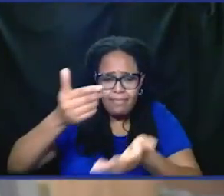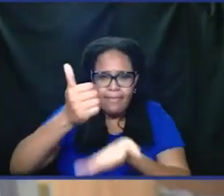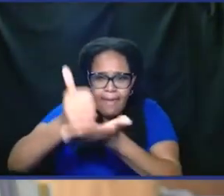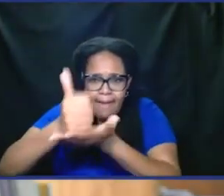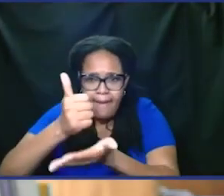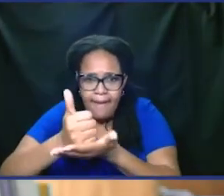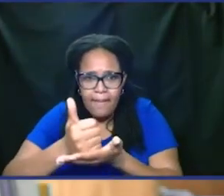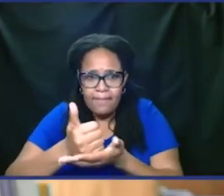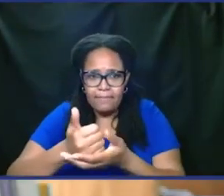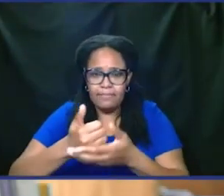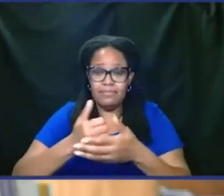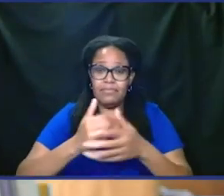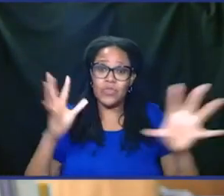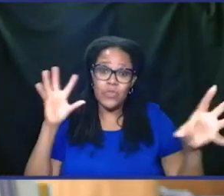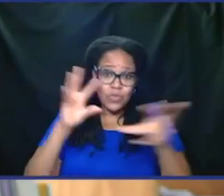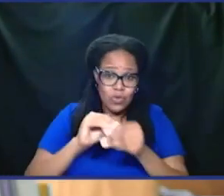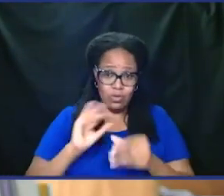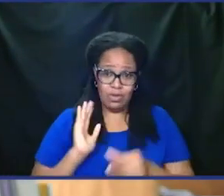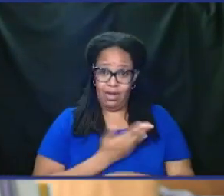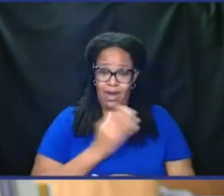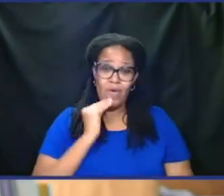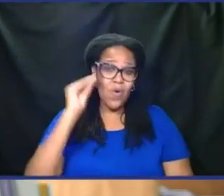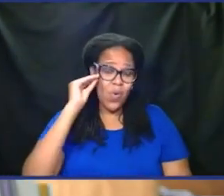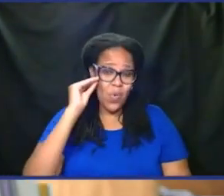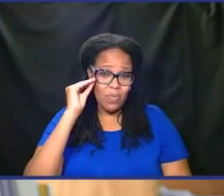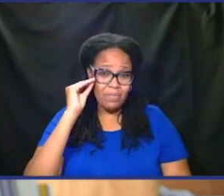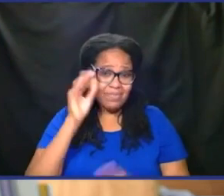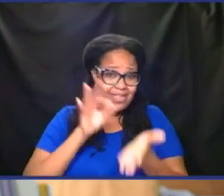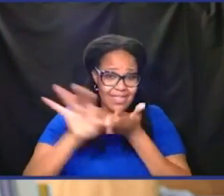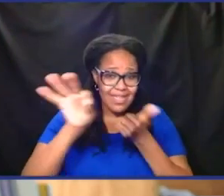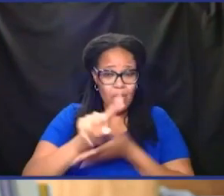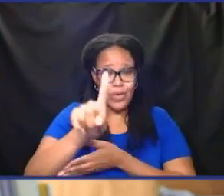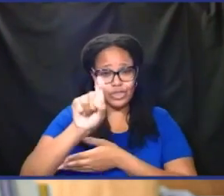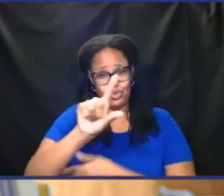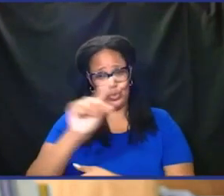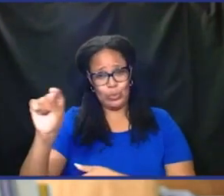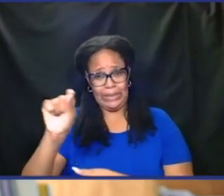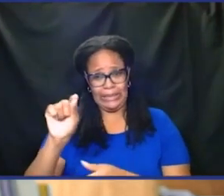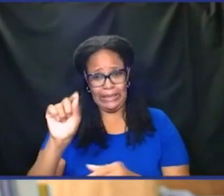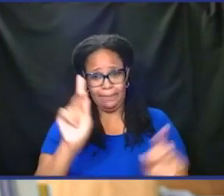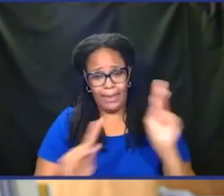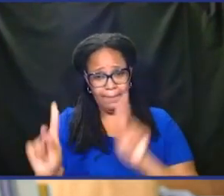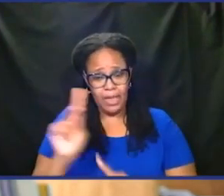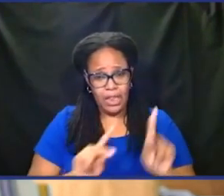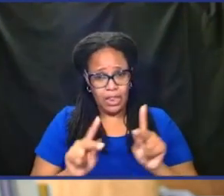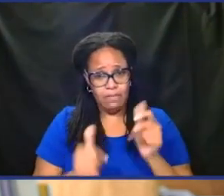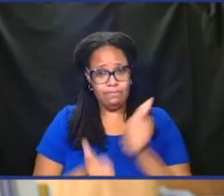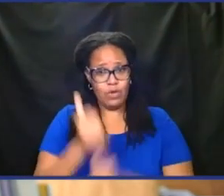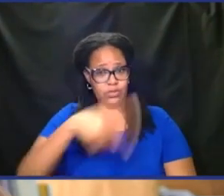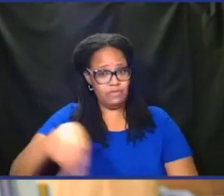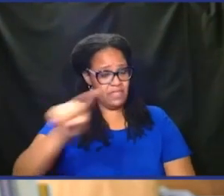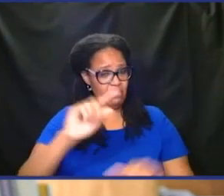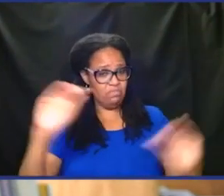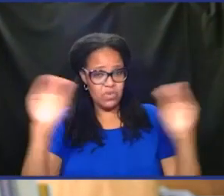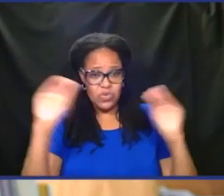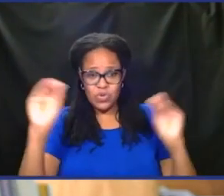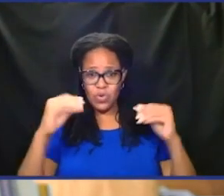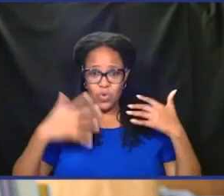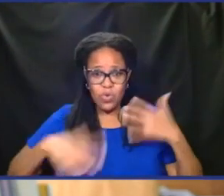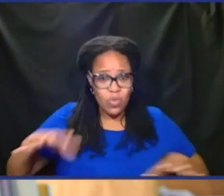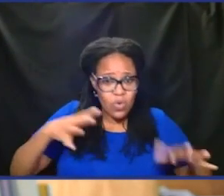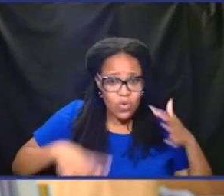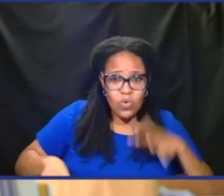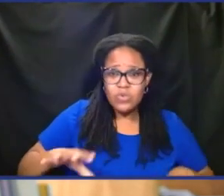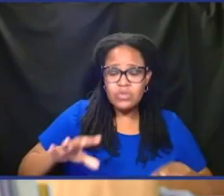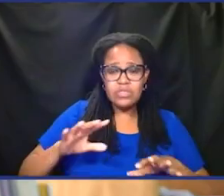We counted about 120 people in our house. So most of them without clothes, so we just